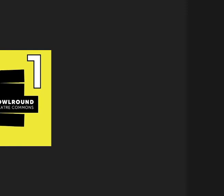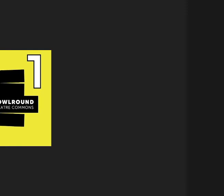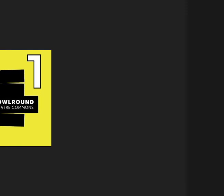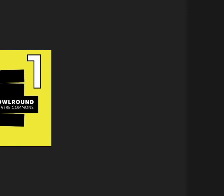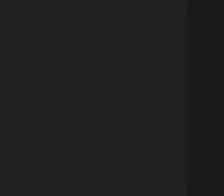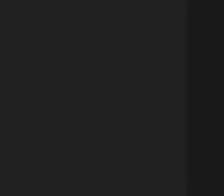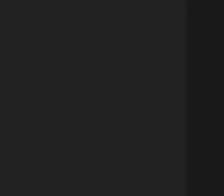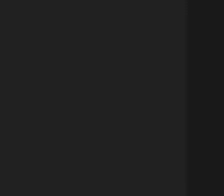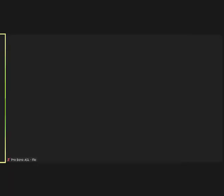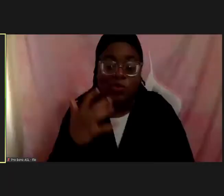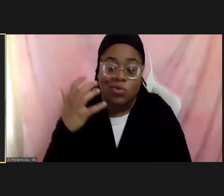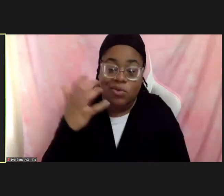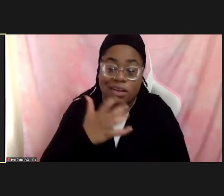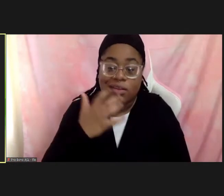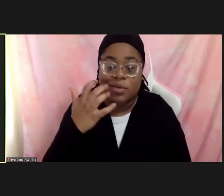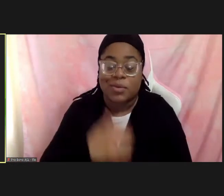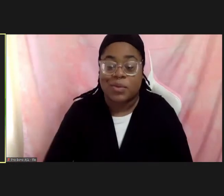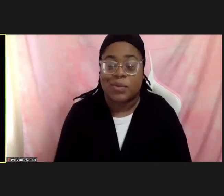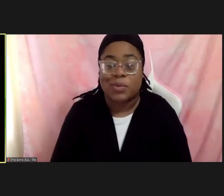Wow.